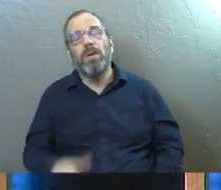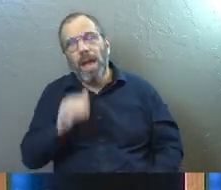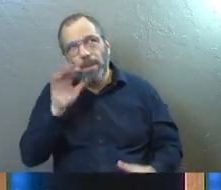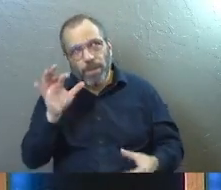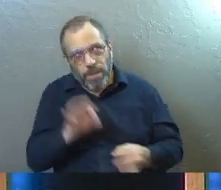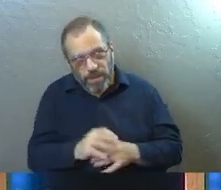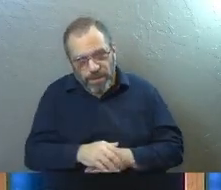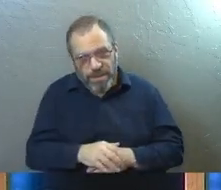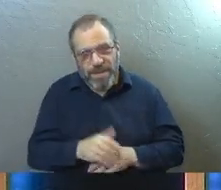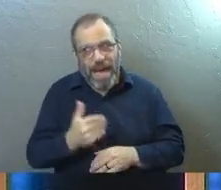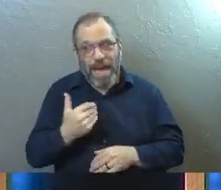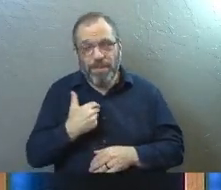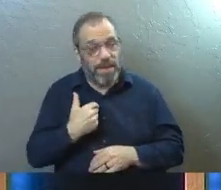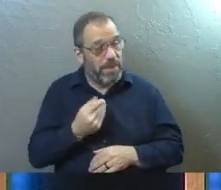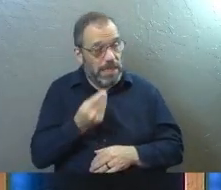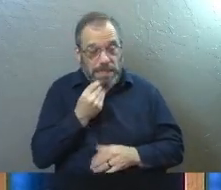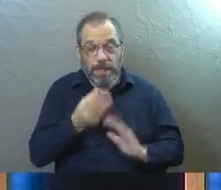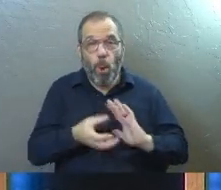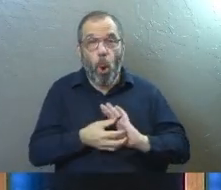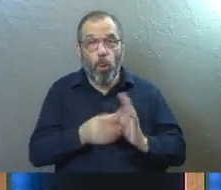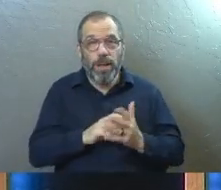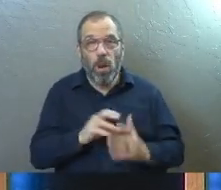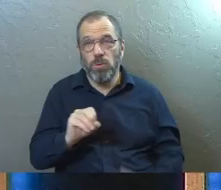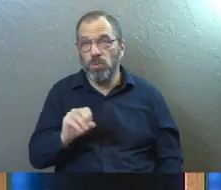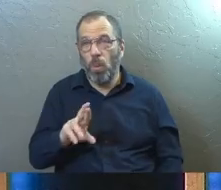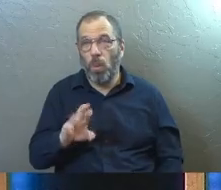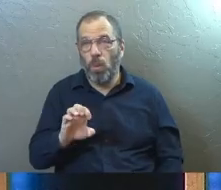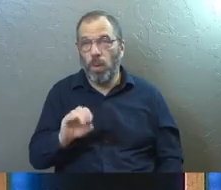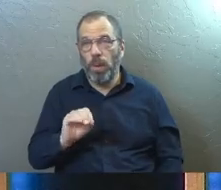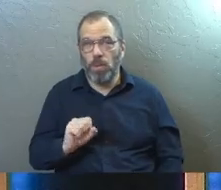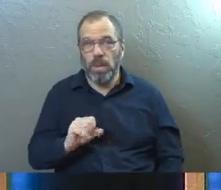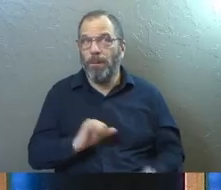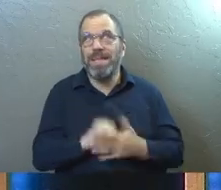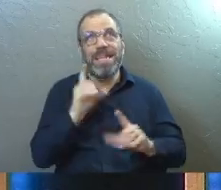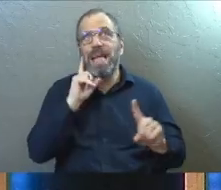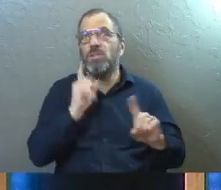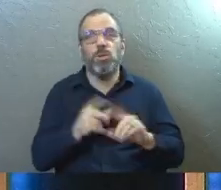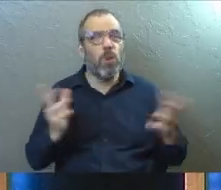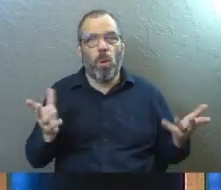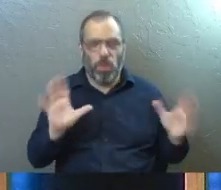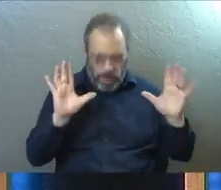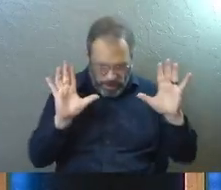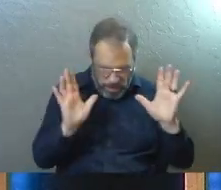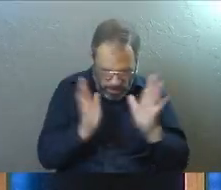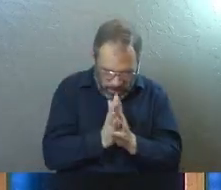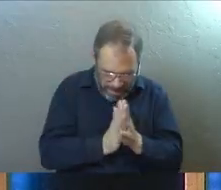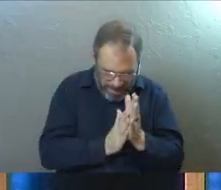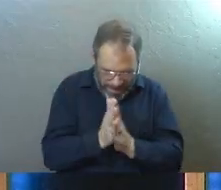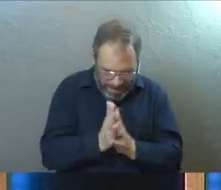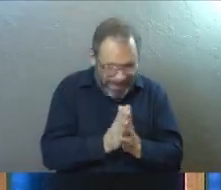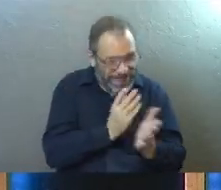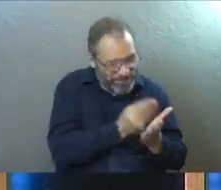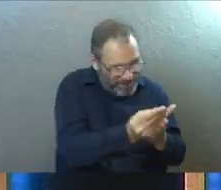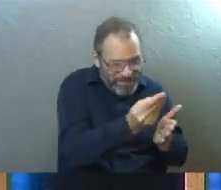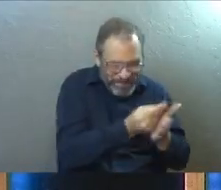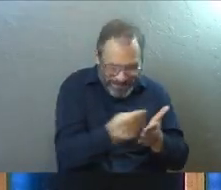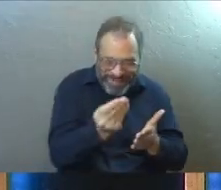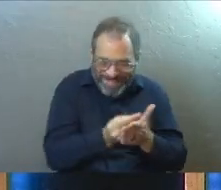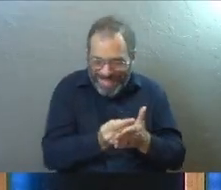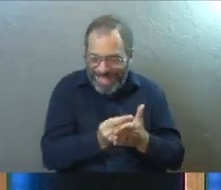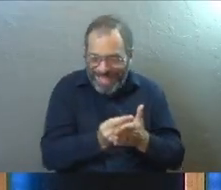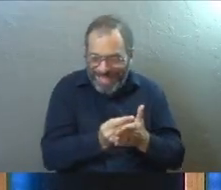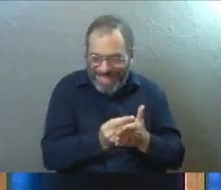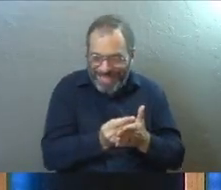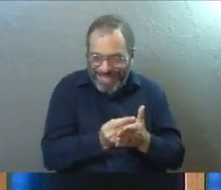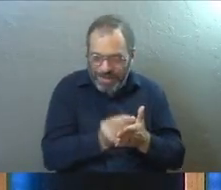perfect. I may have had some Oreos this week. But that's the goal. It's okay, we're shopping. Let's not